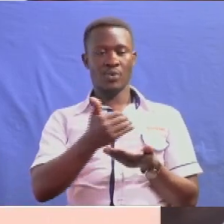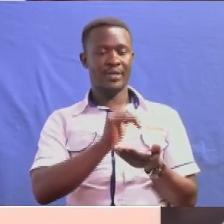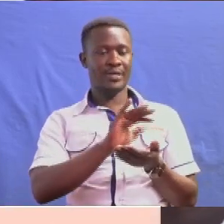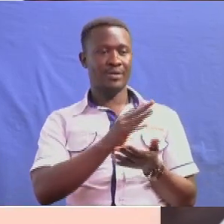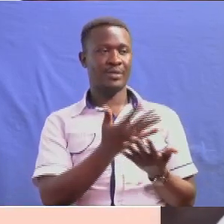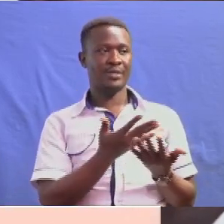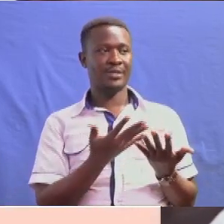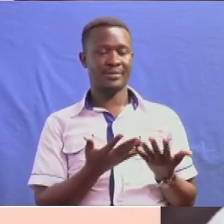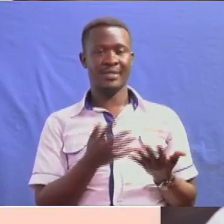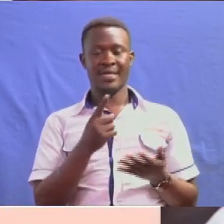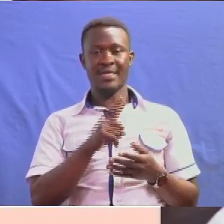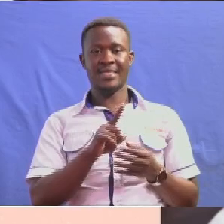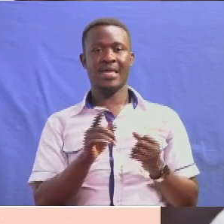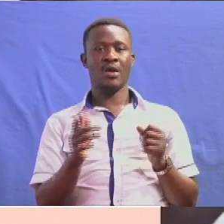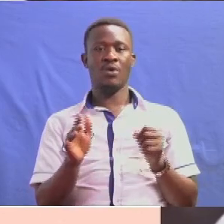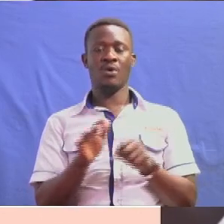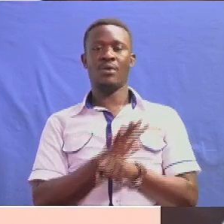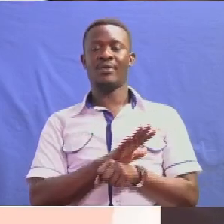documents. There are over